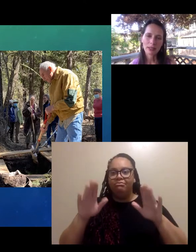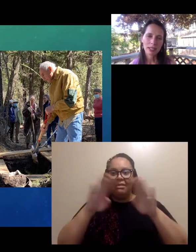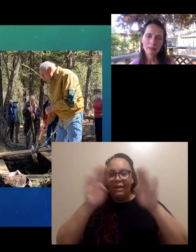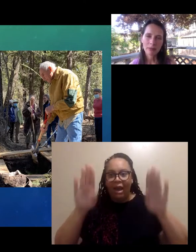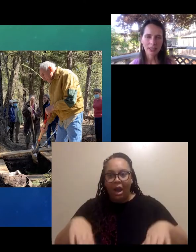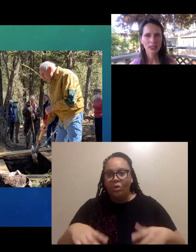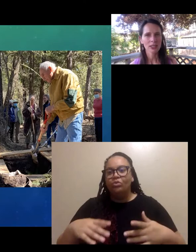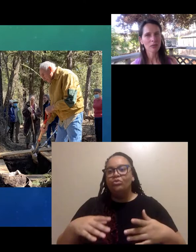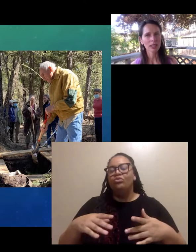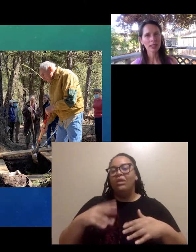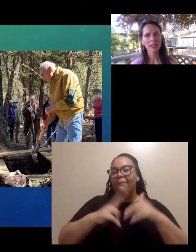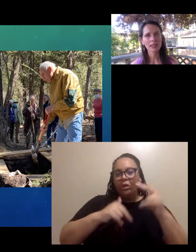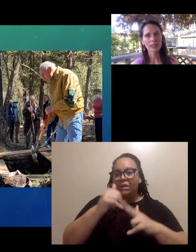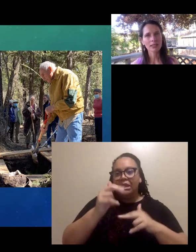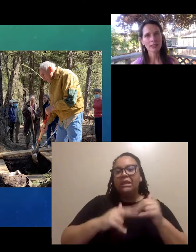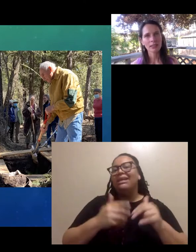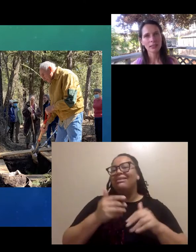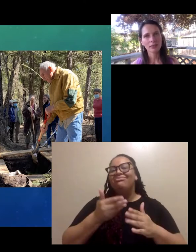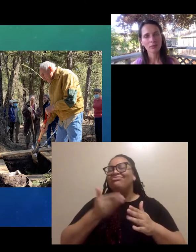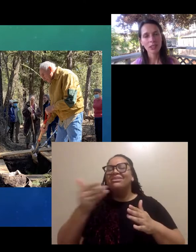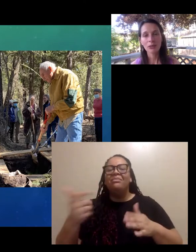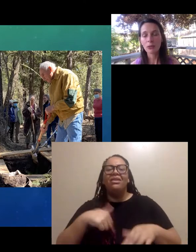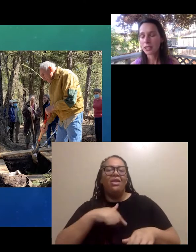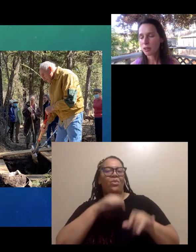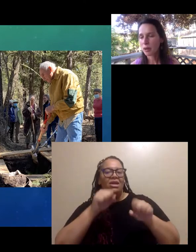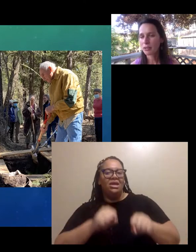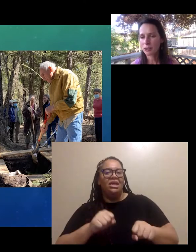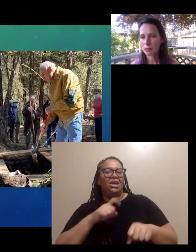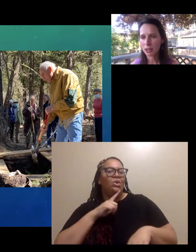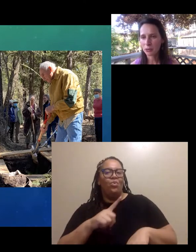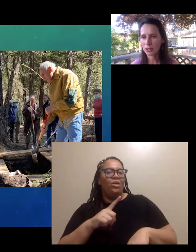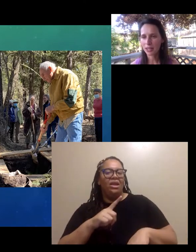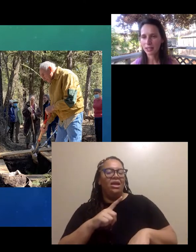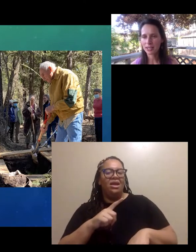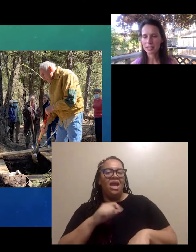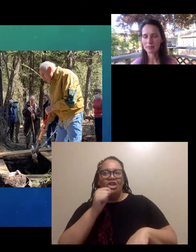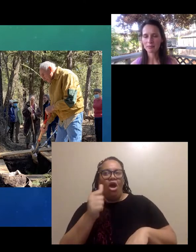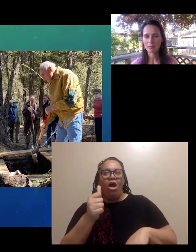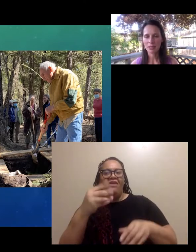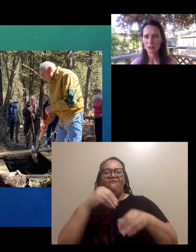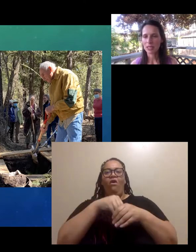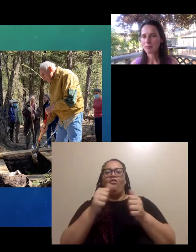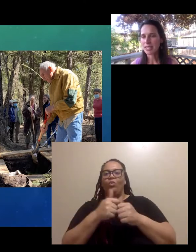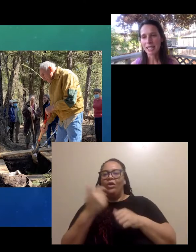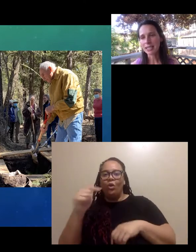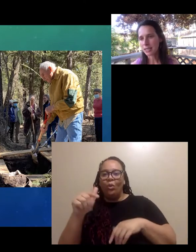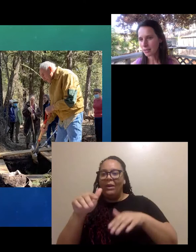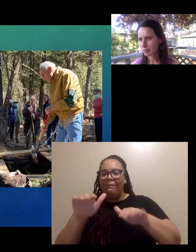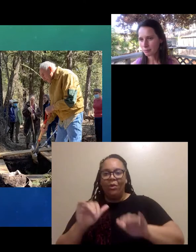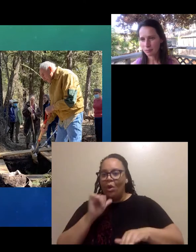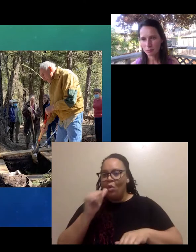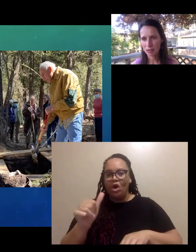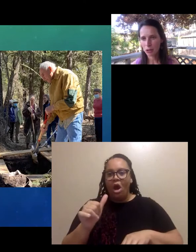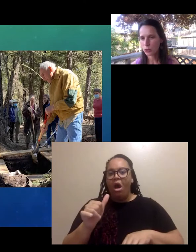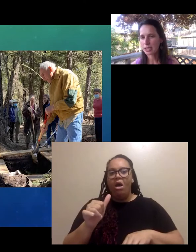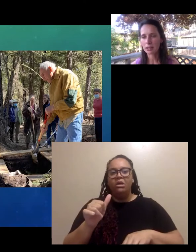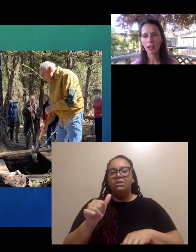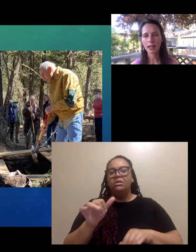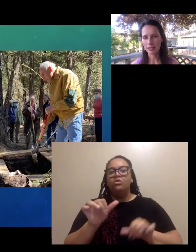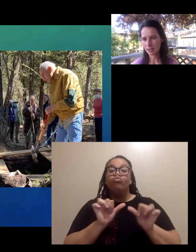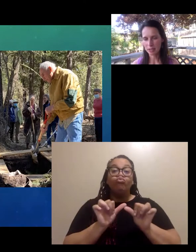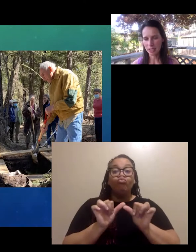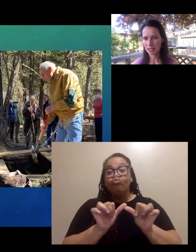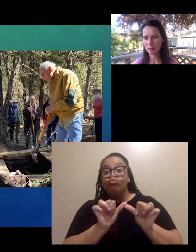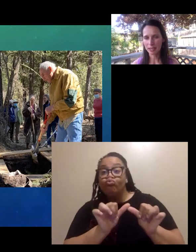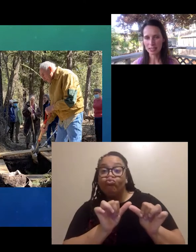that's just something that is, you know, really not part of green burial, we're not, we're not maintaining a green